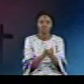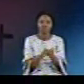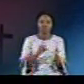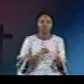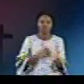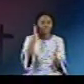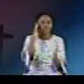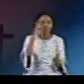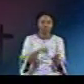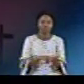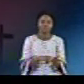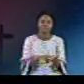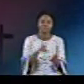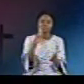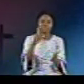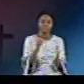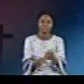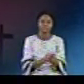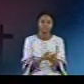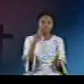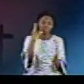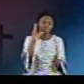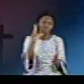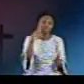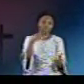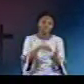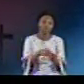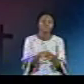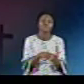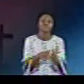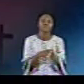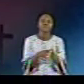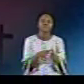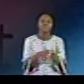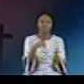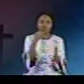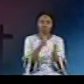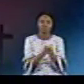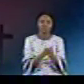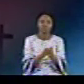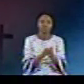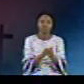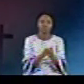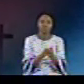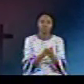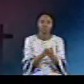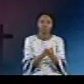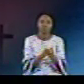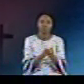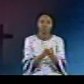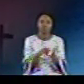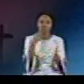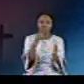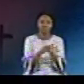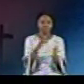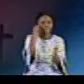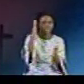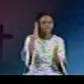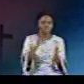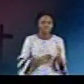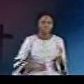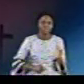3,000. And I paid 3,000. Then he said that I should operate the, he's going to operate the thing. So